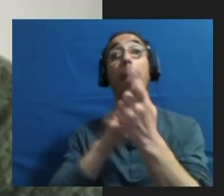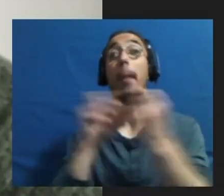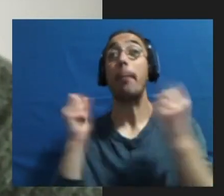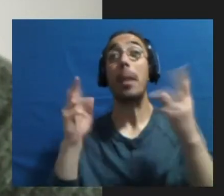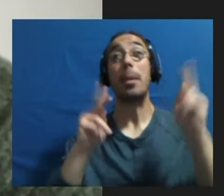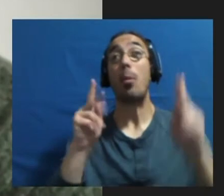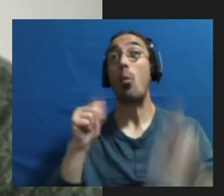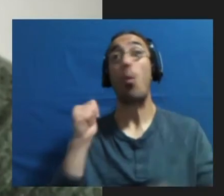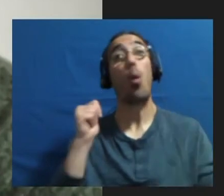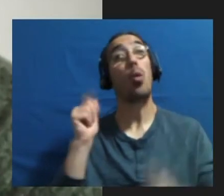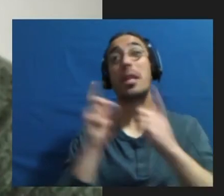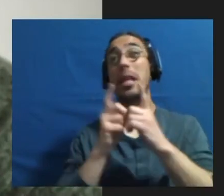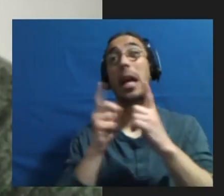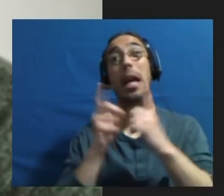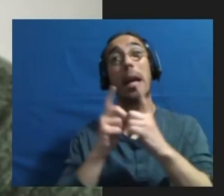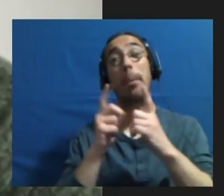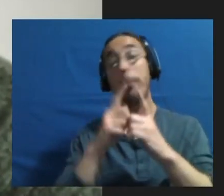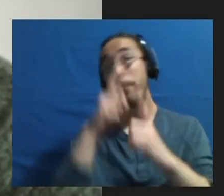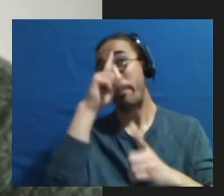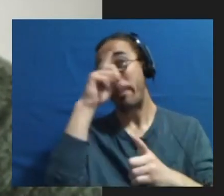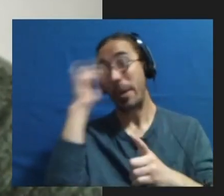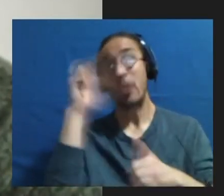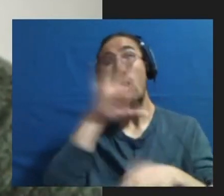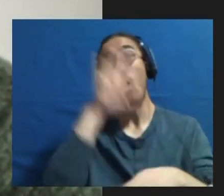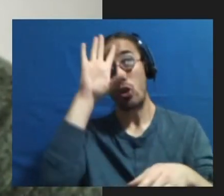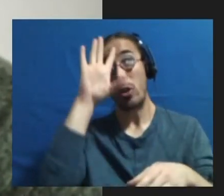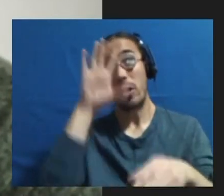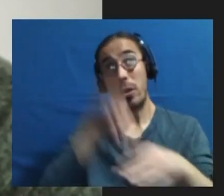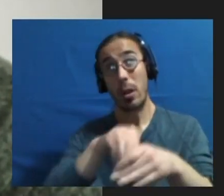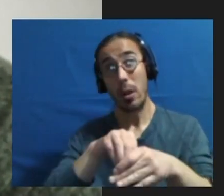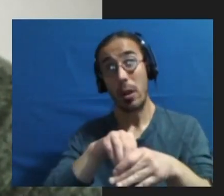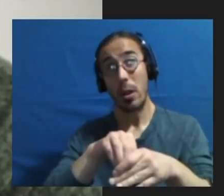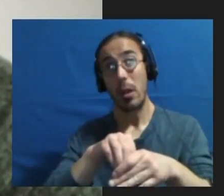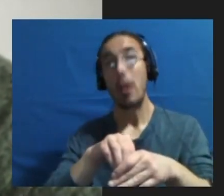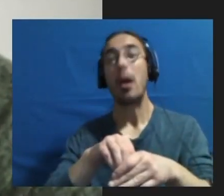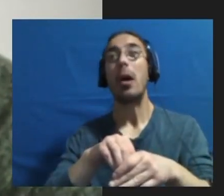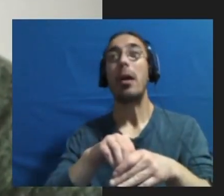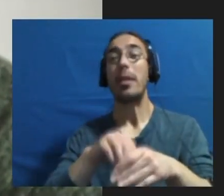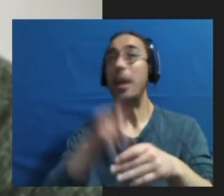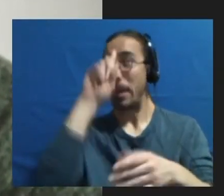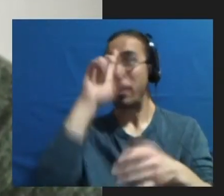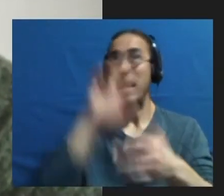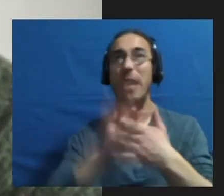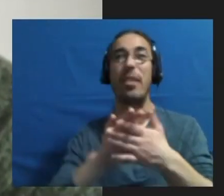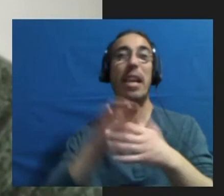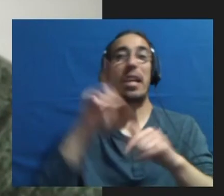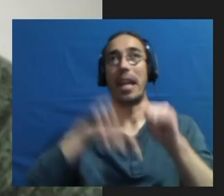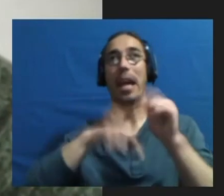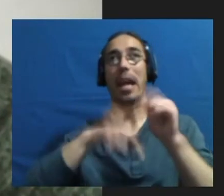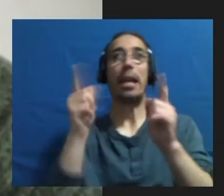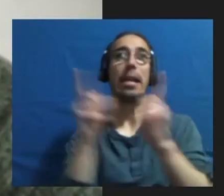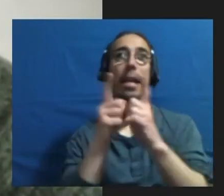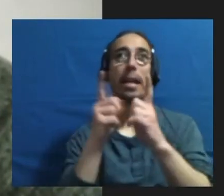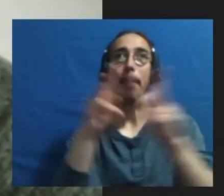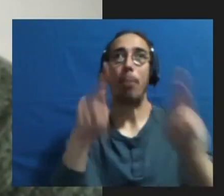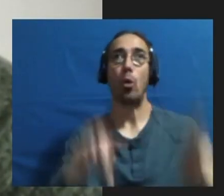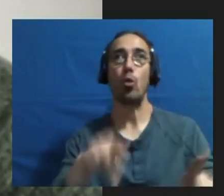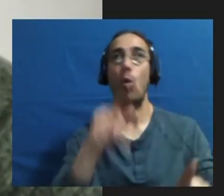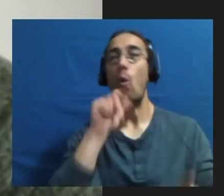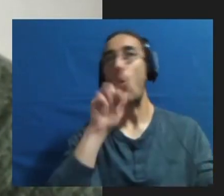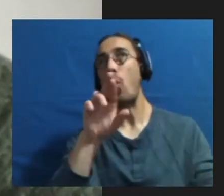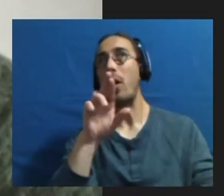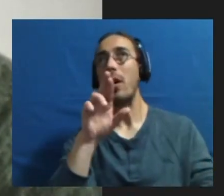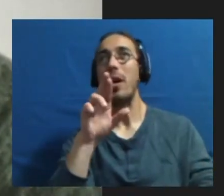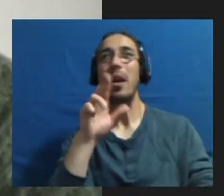someone because they're autistic and they think that they're going to be undateable or not a suitable partner or anything like that.